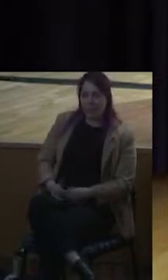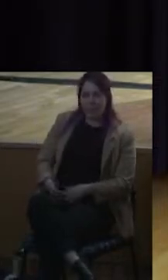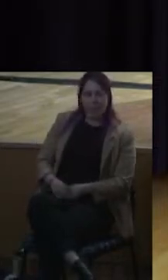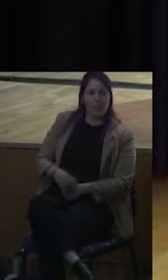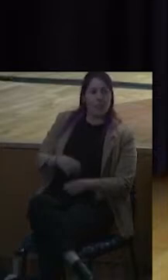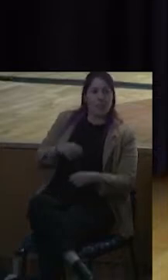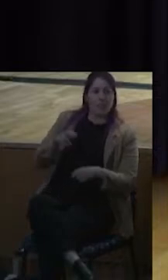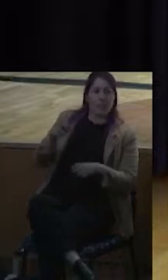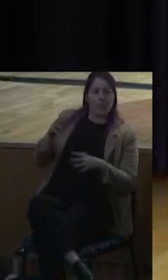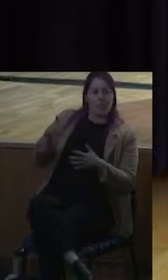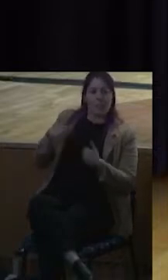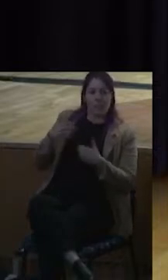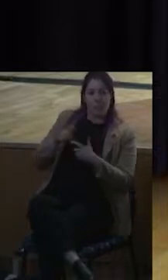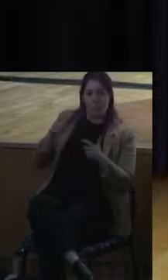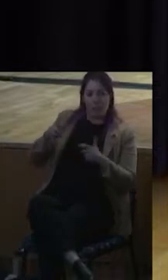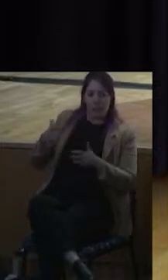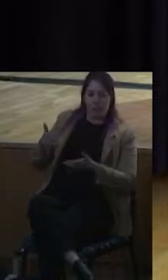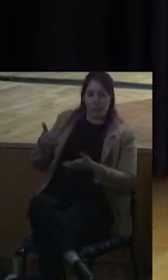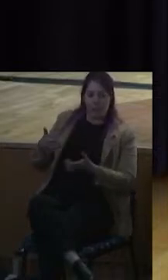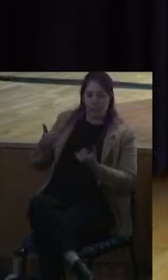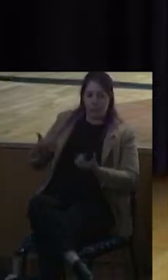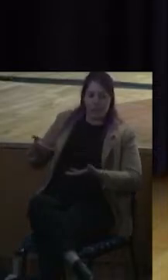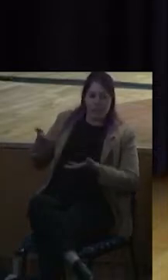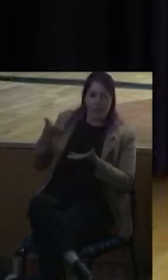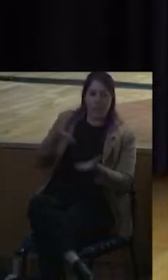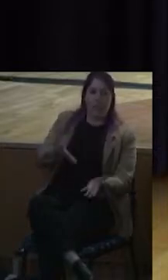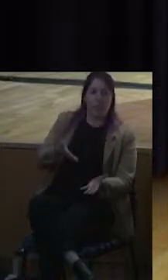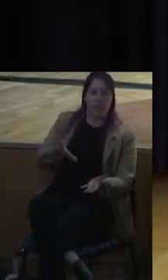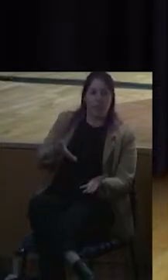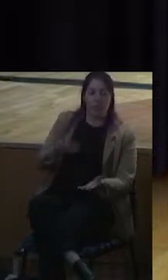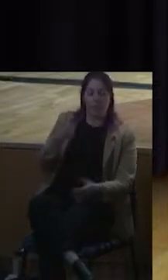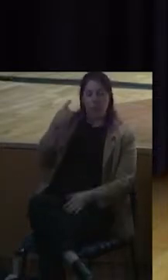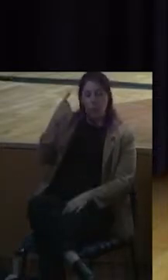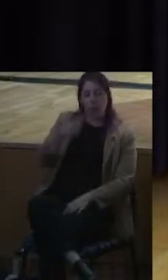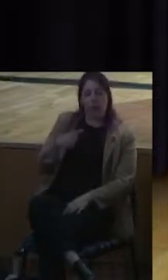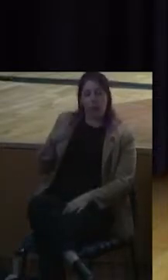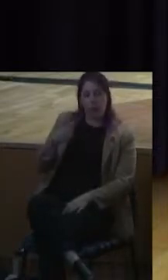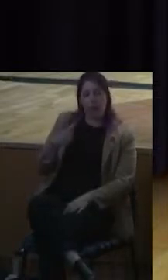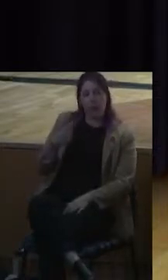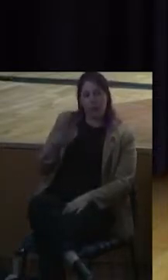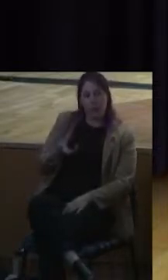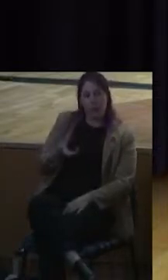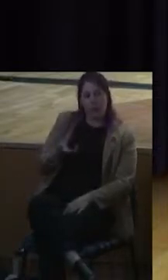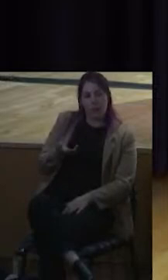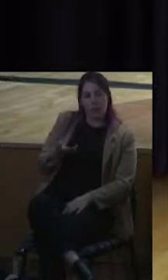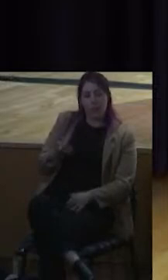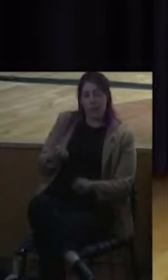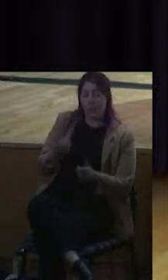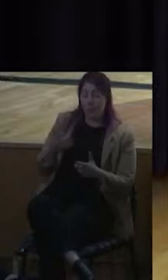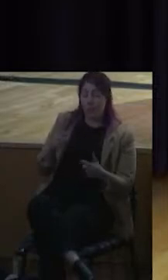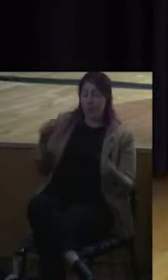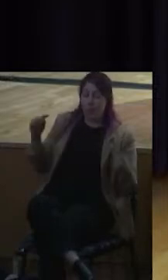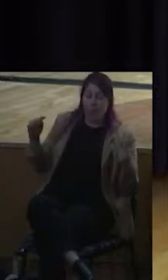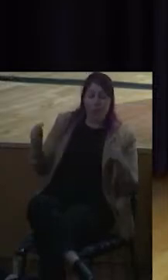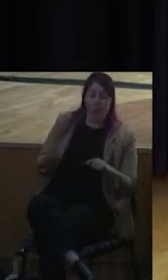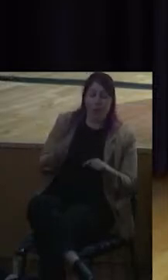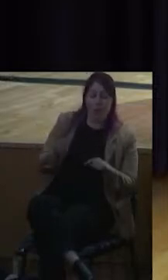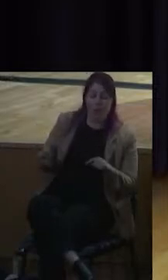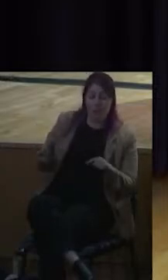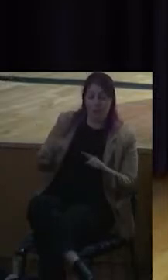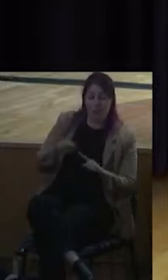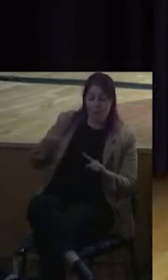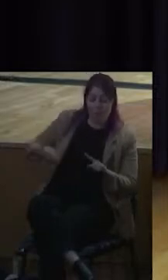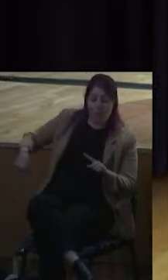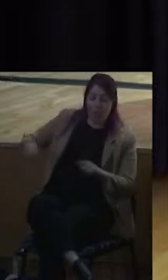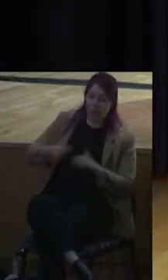a very large presence in Hawaii. there's a lot more harm than help, I think, at this